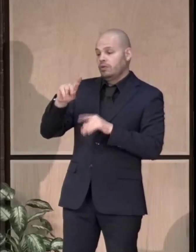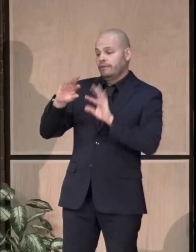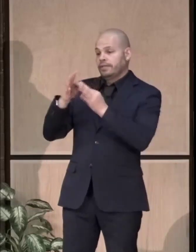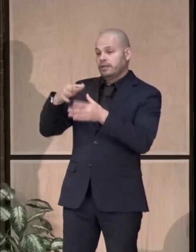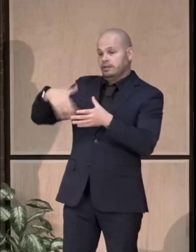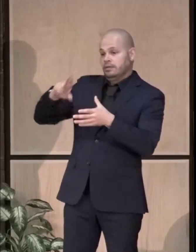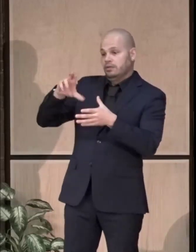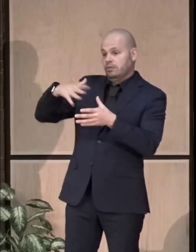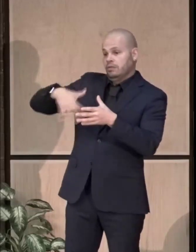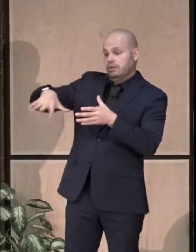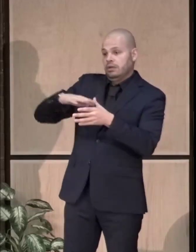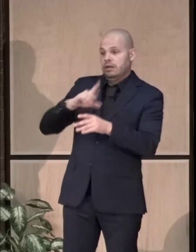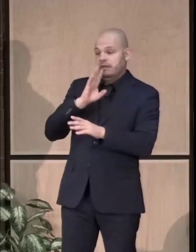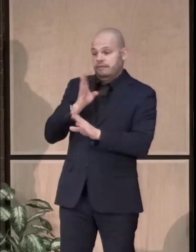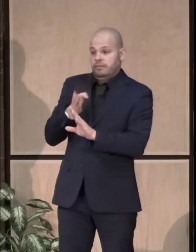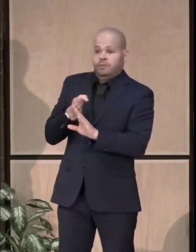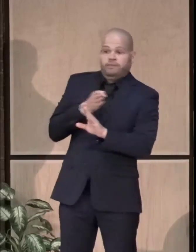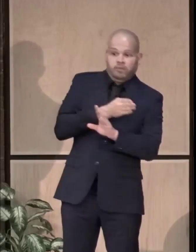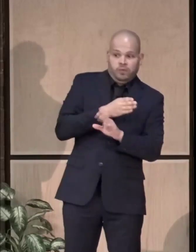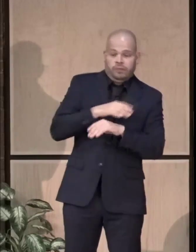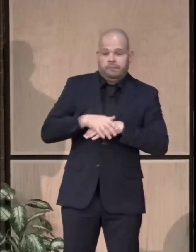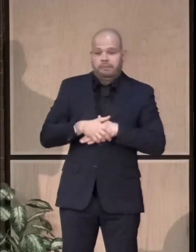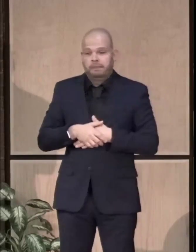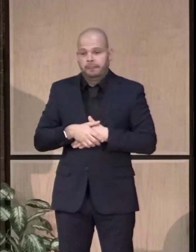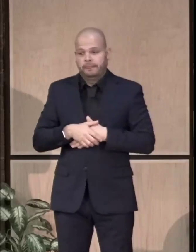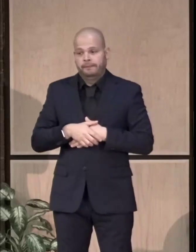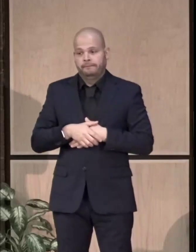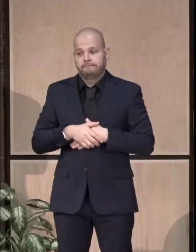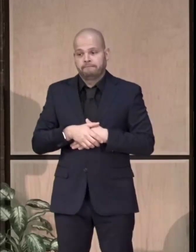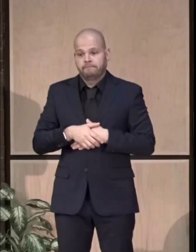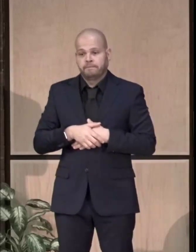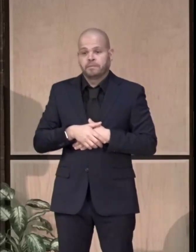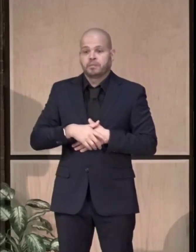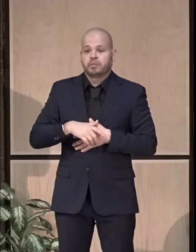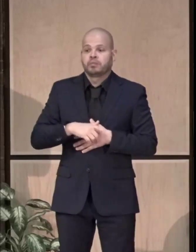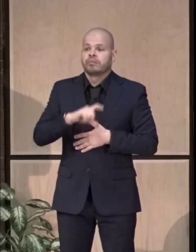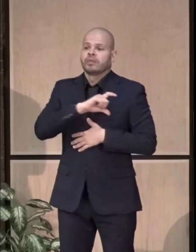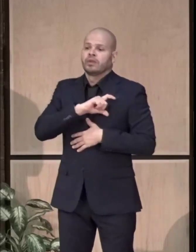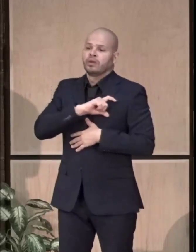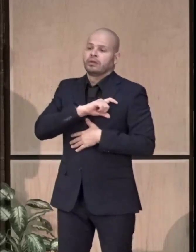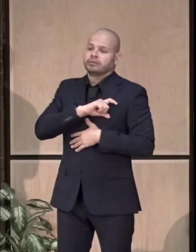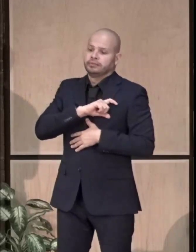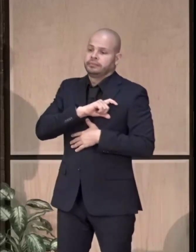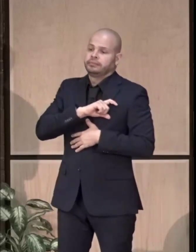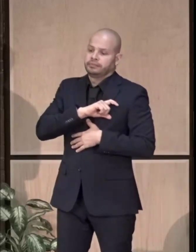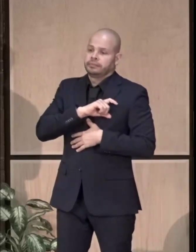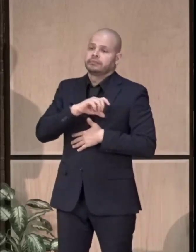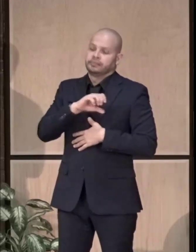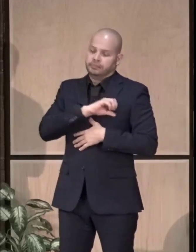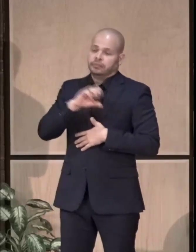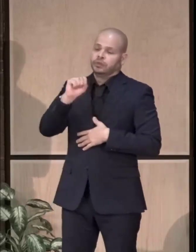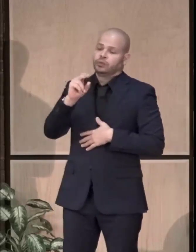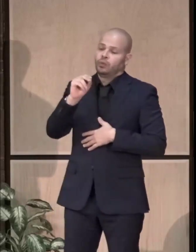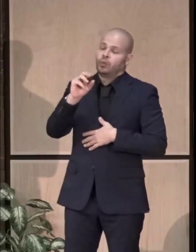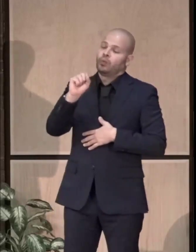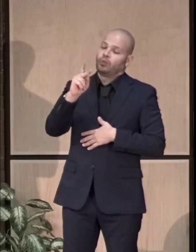And then you talked to Sergeant Schofield from the Sagadhawk PD by phone later that morning, right? I